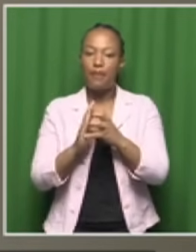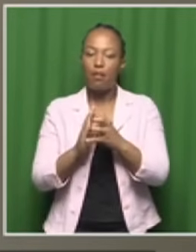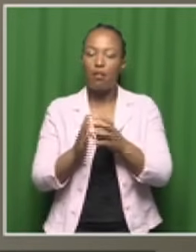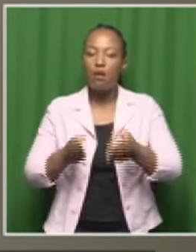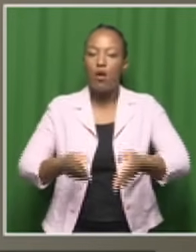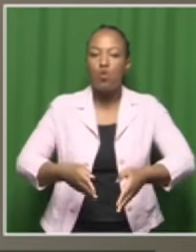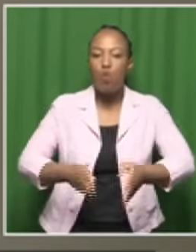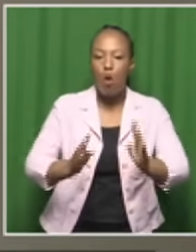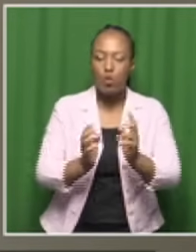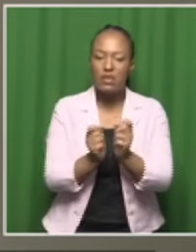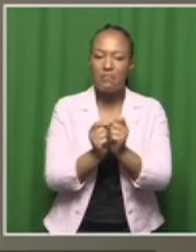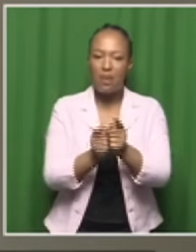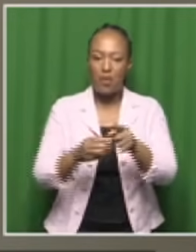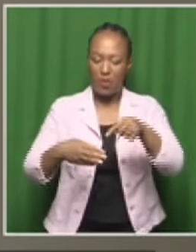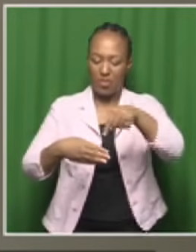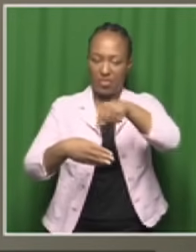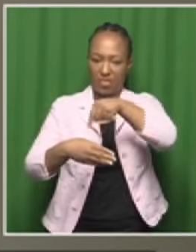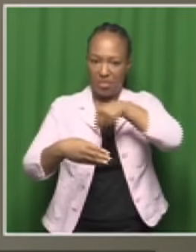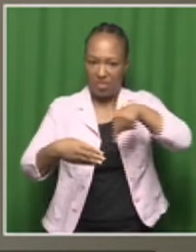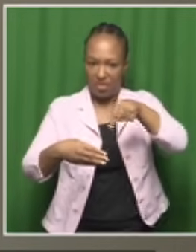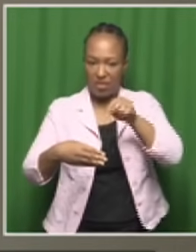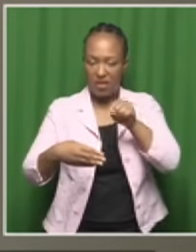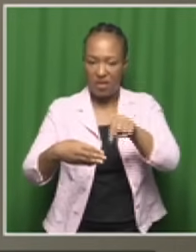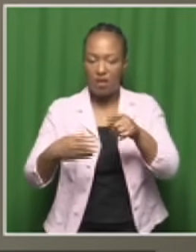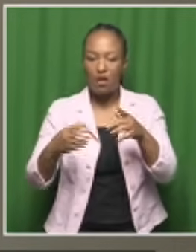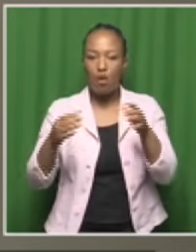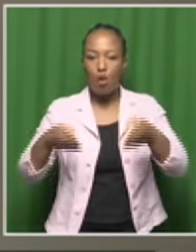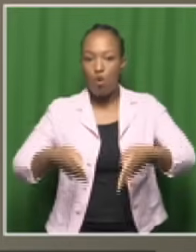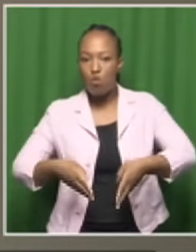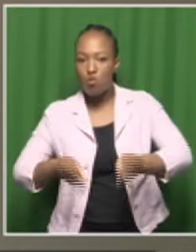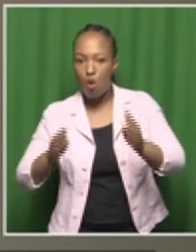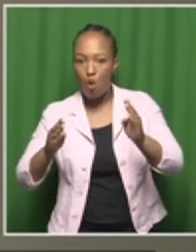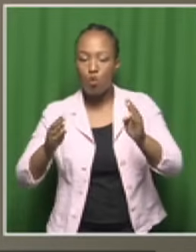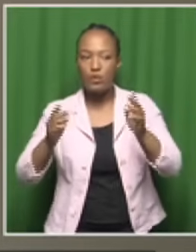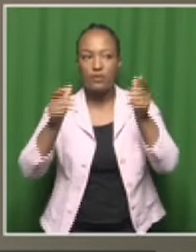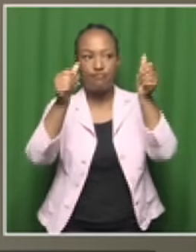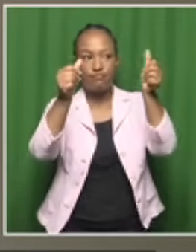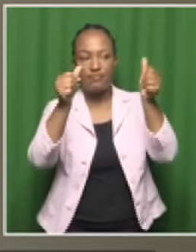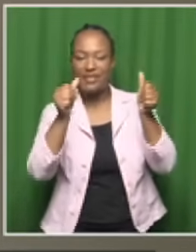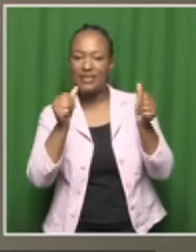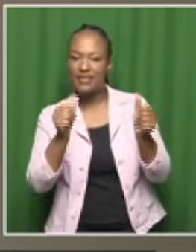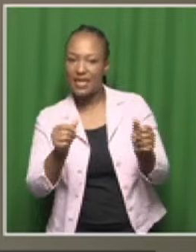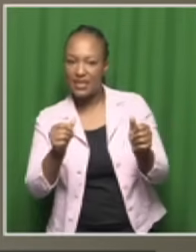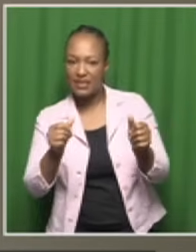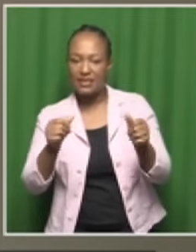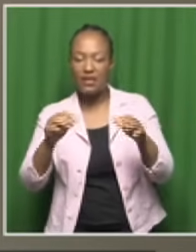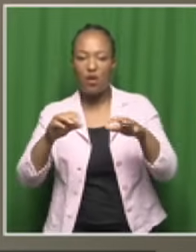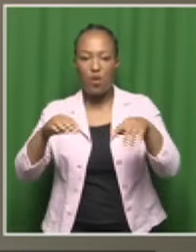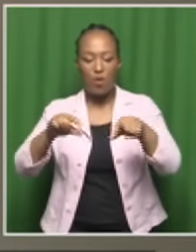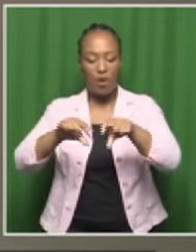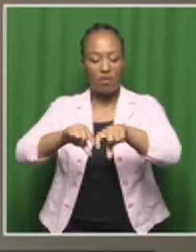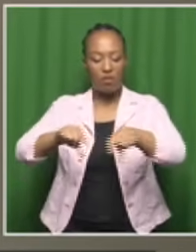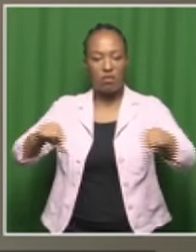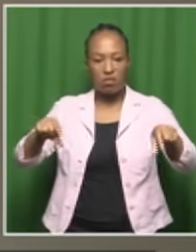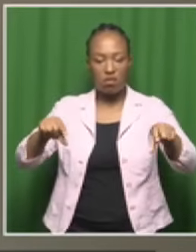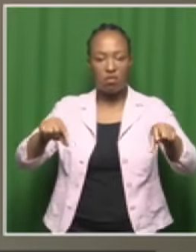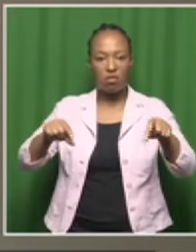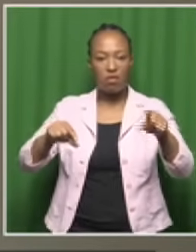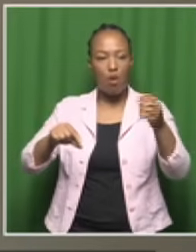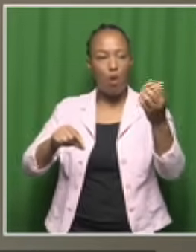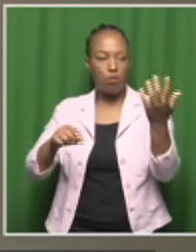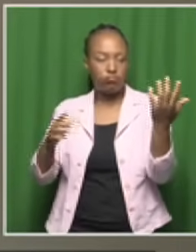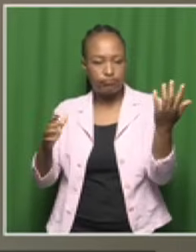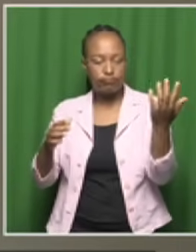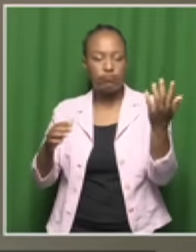about the road signage is not being there or being removed or not being maintained. It's important.